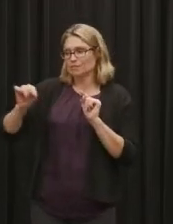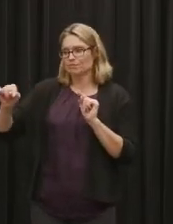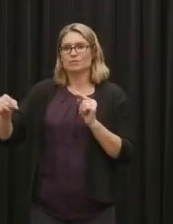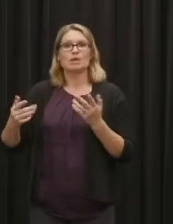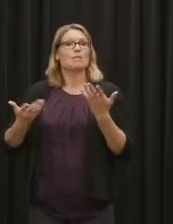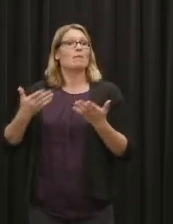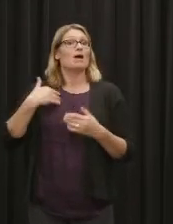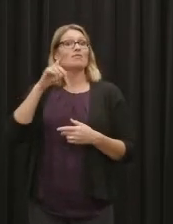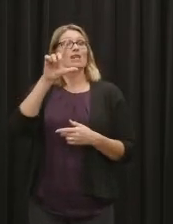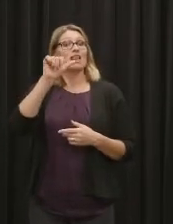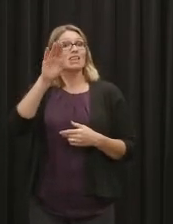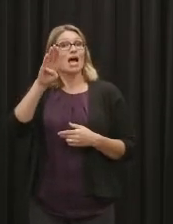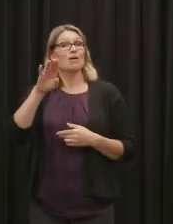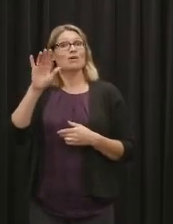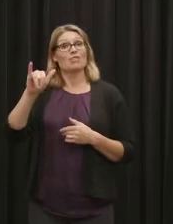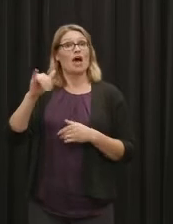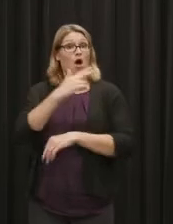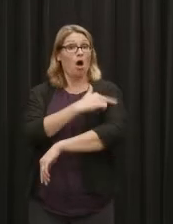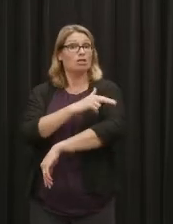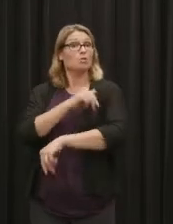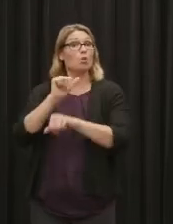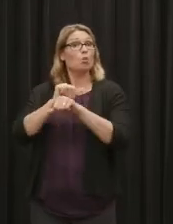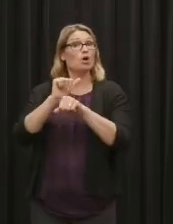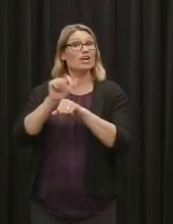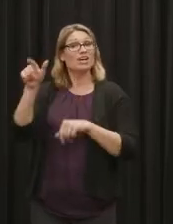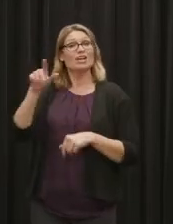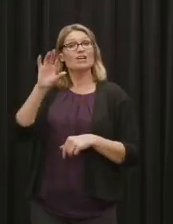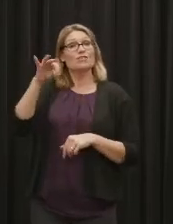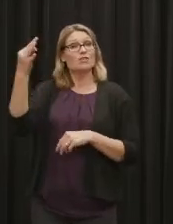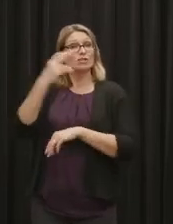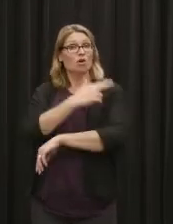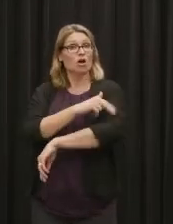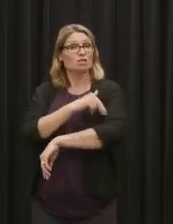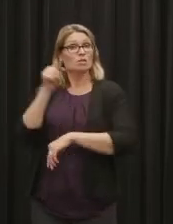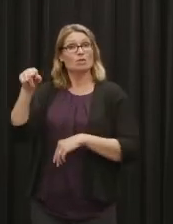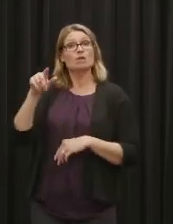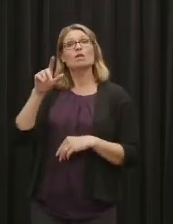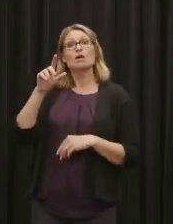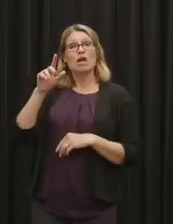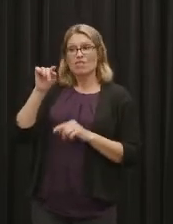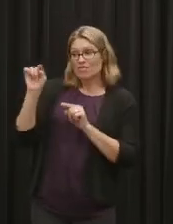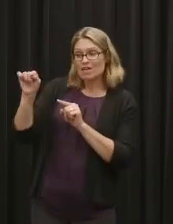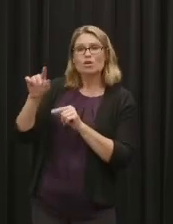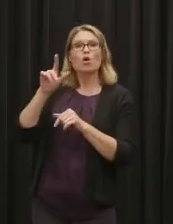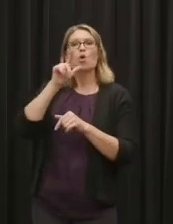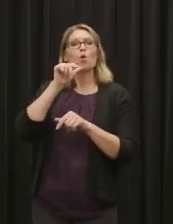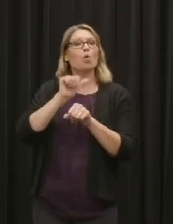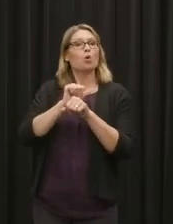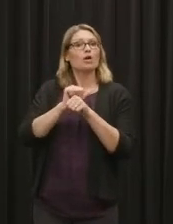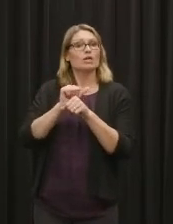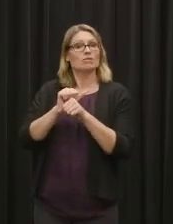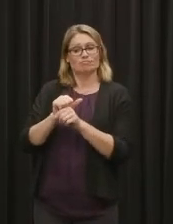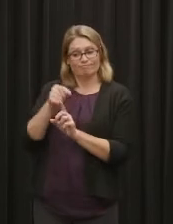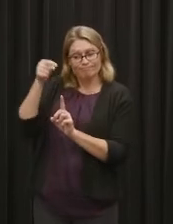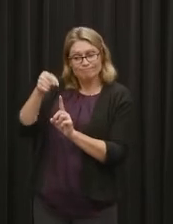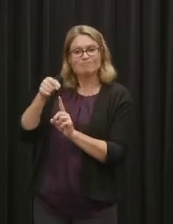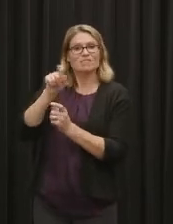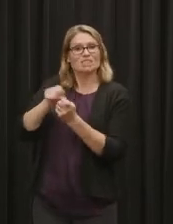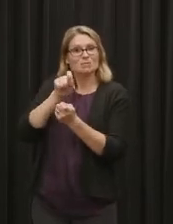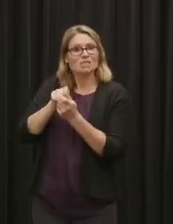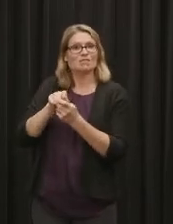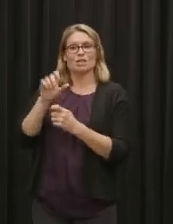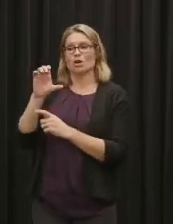as the lab at the Dumont Hospital, for example, COVID units in other hospitals. So within